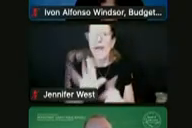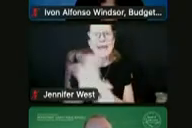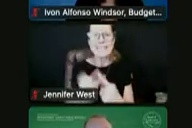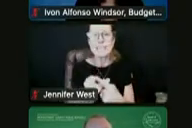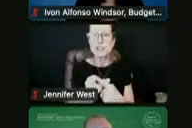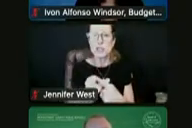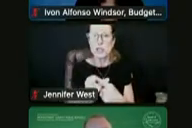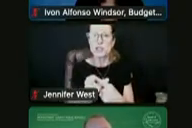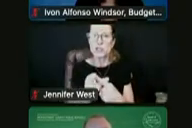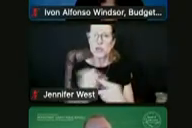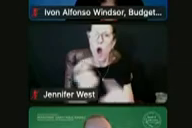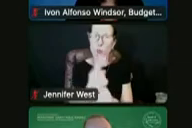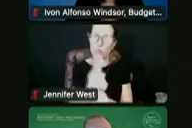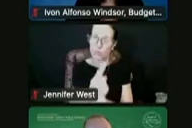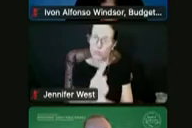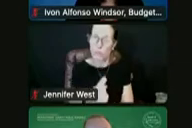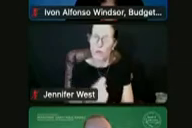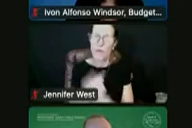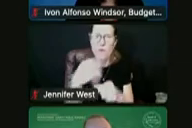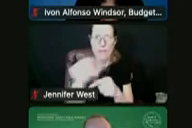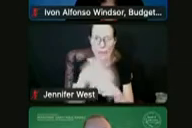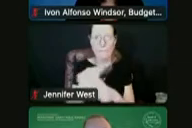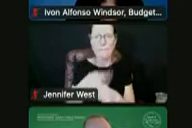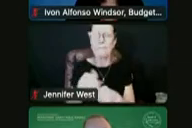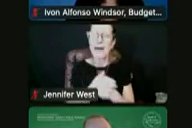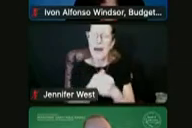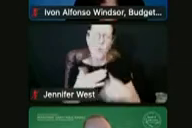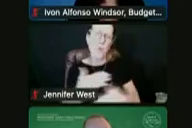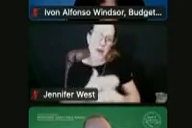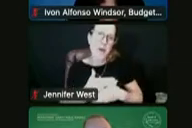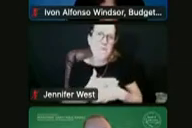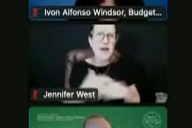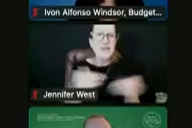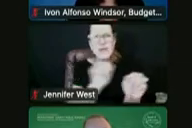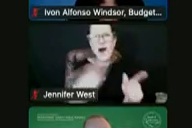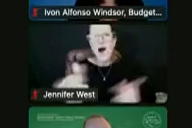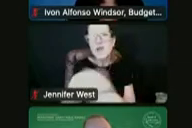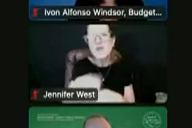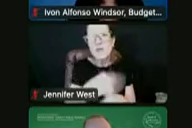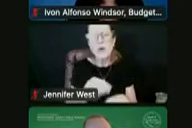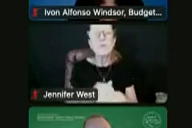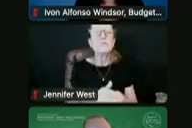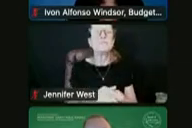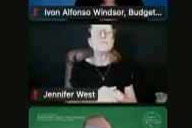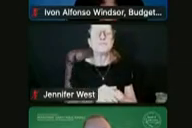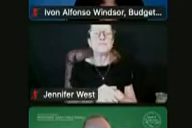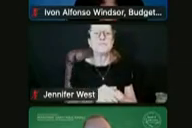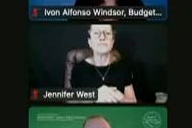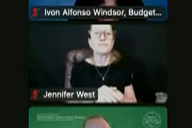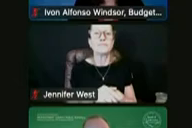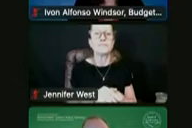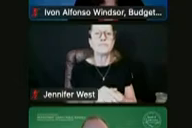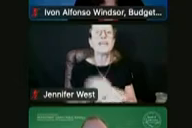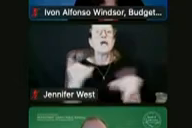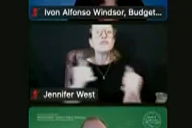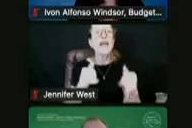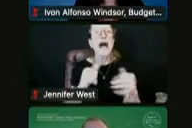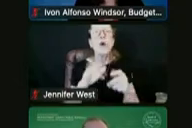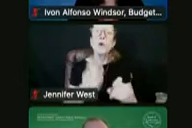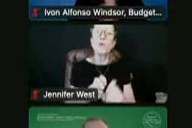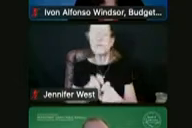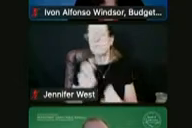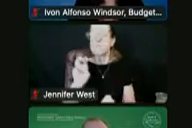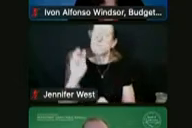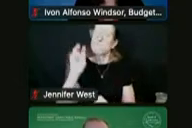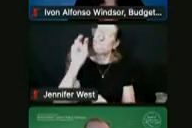So again, thank you. We appreciate you. I mean, look forward to welcoming our students tomorrow. So with that, let's go ahead and jump right